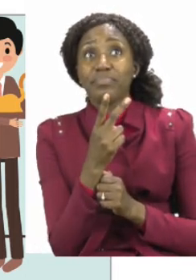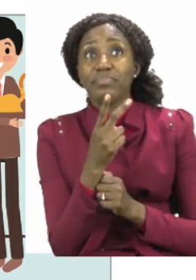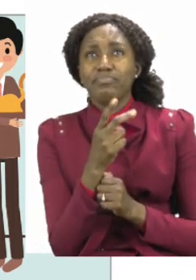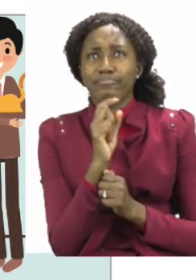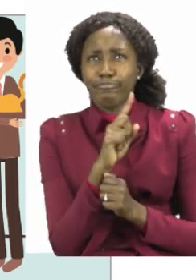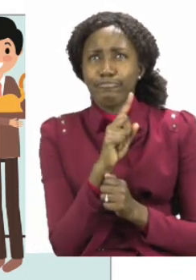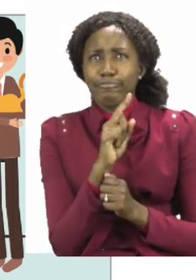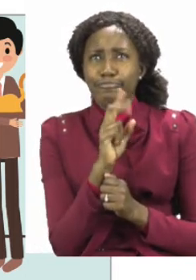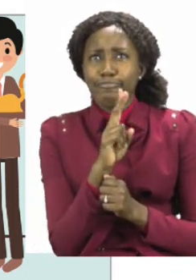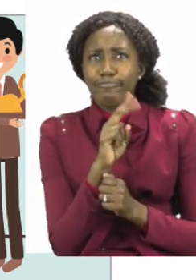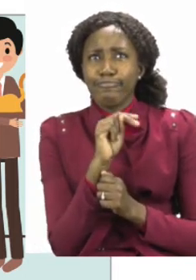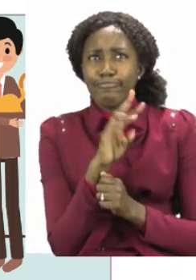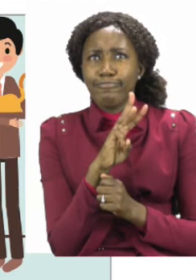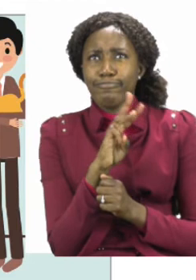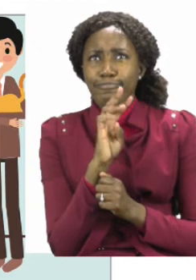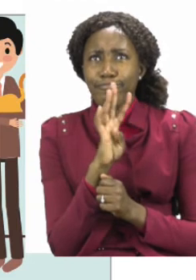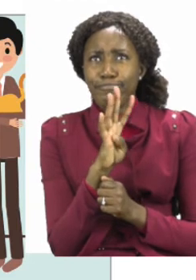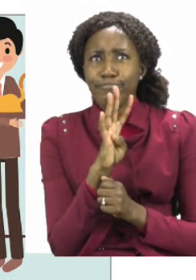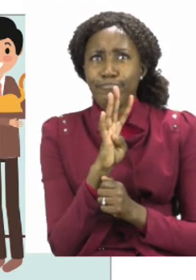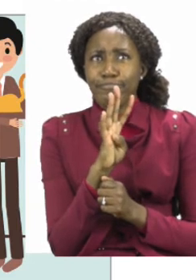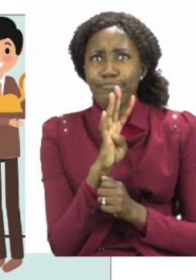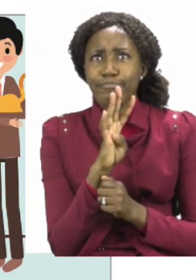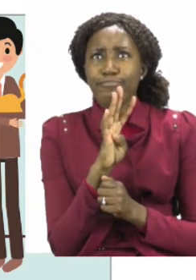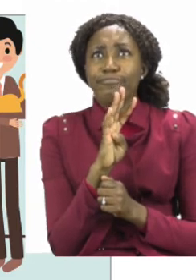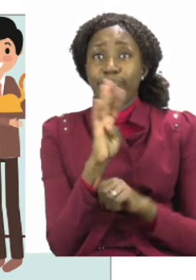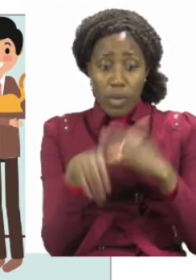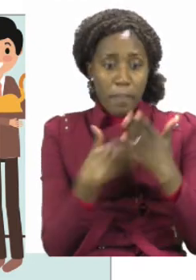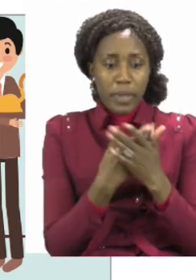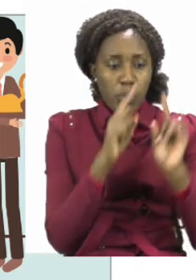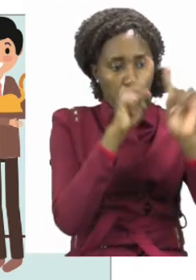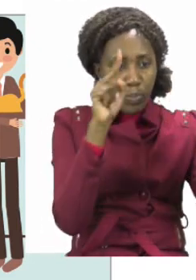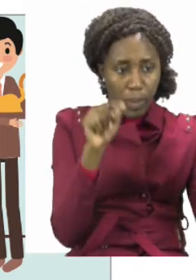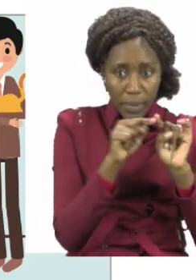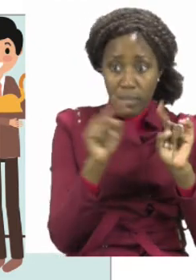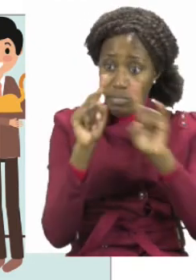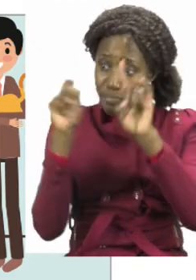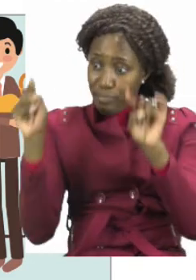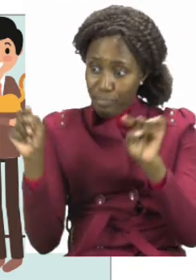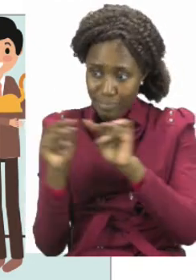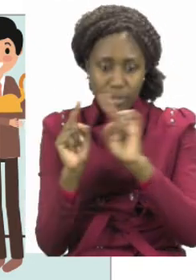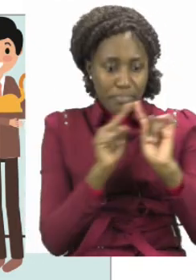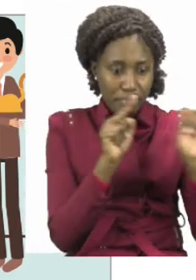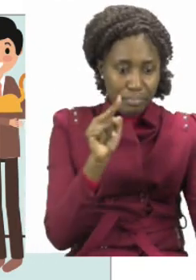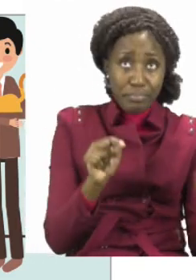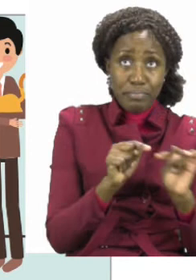2, 3, 4 pictures. Can you see these 4